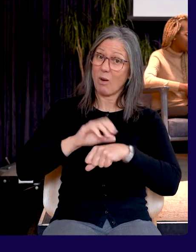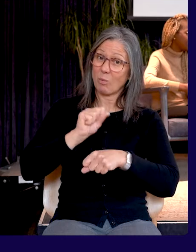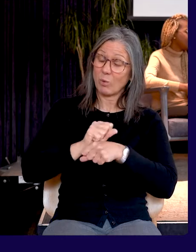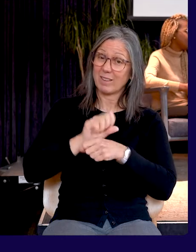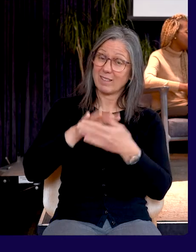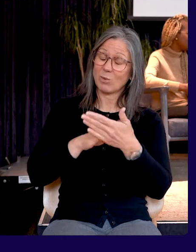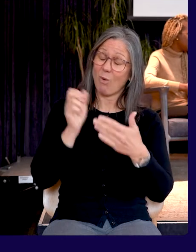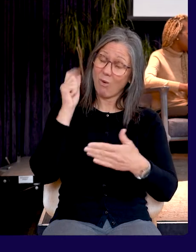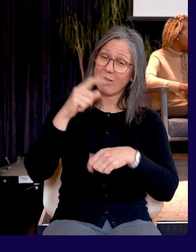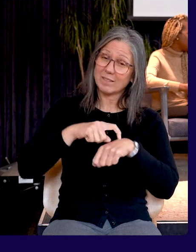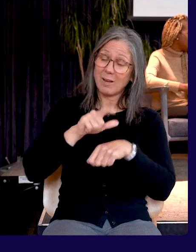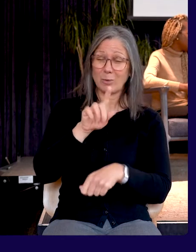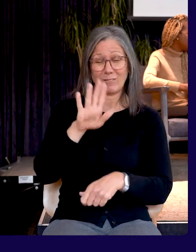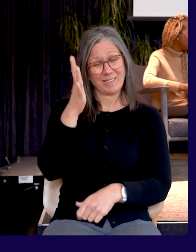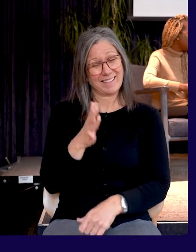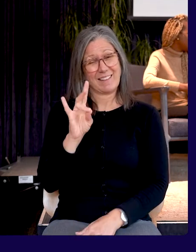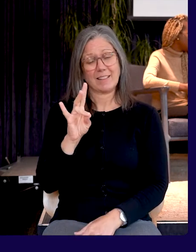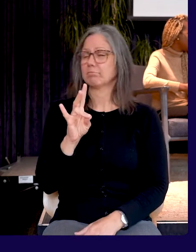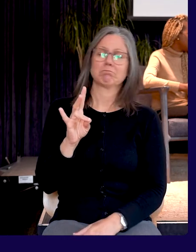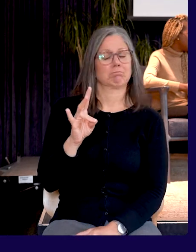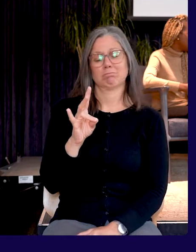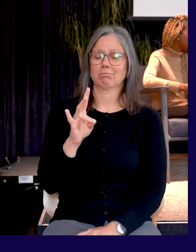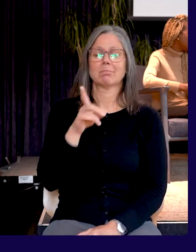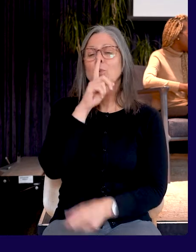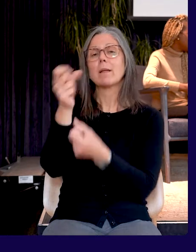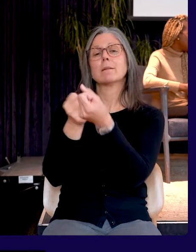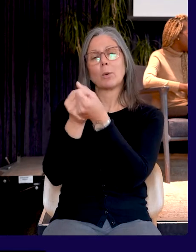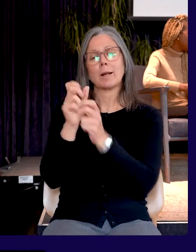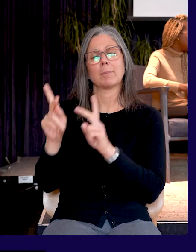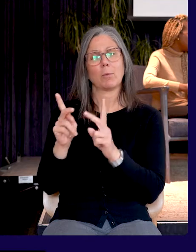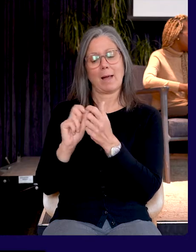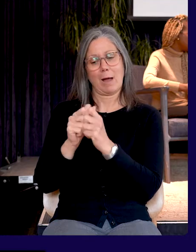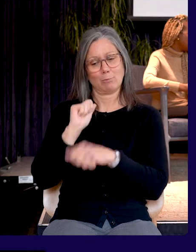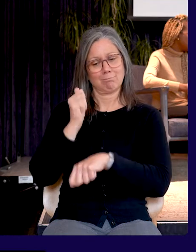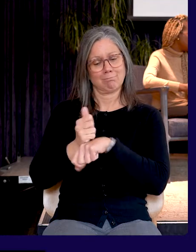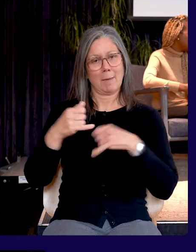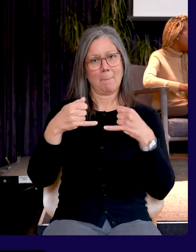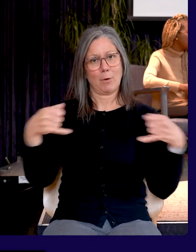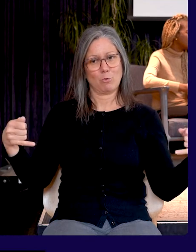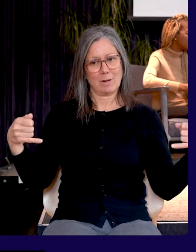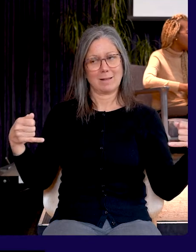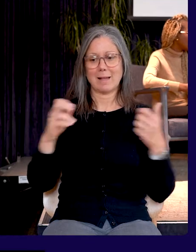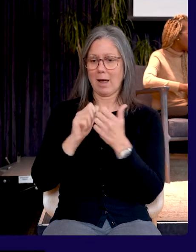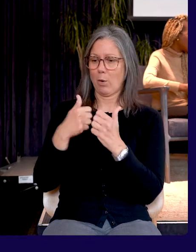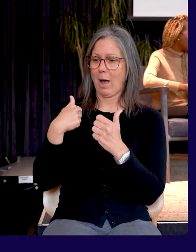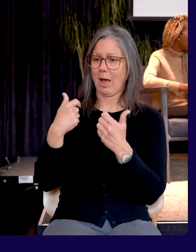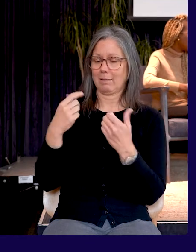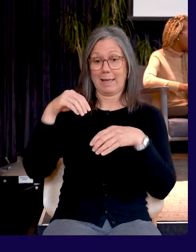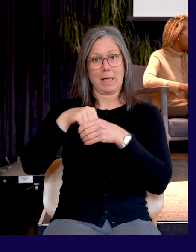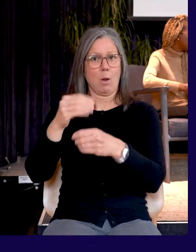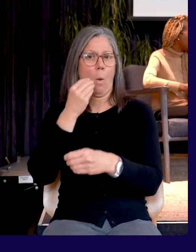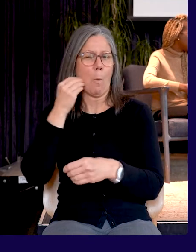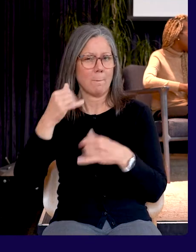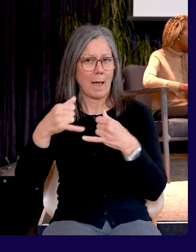on 24/7. And so really supporting individuals with, how do I create the boundaries inside of my home?